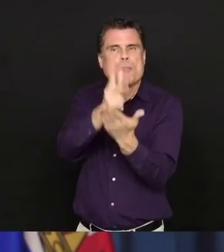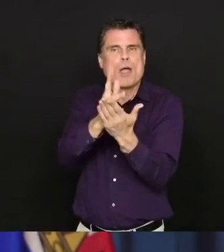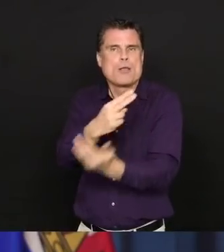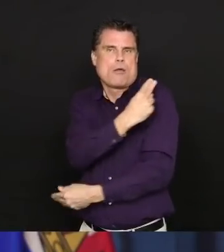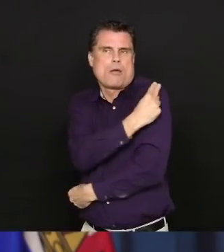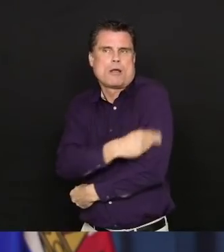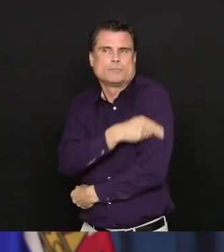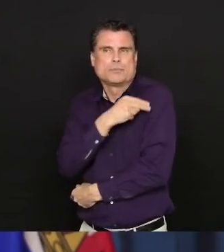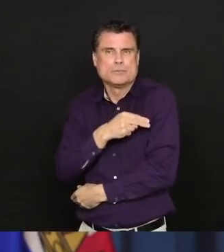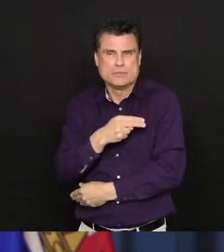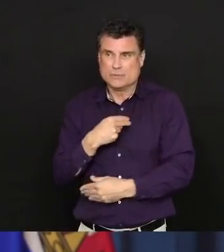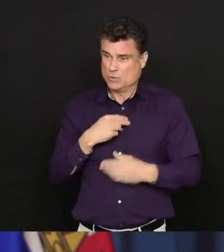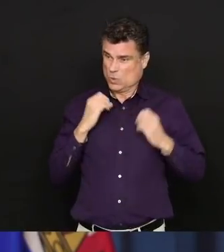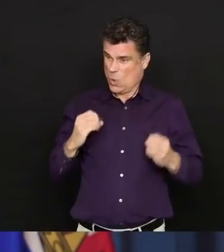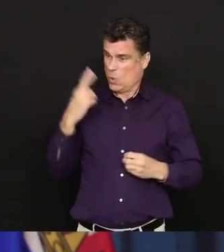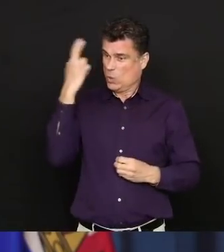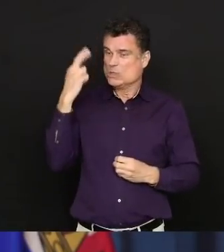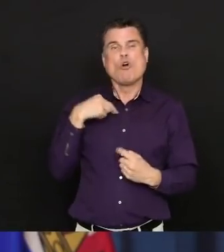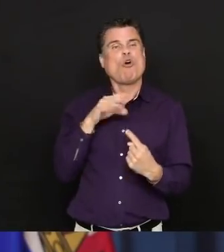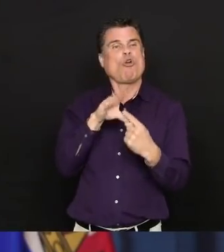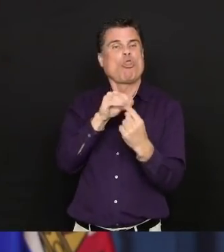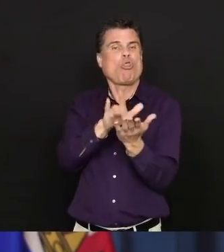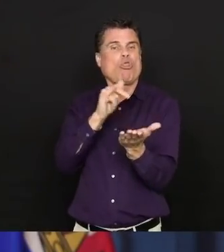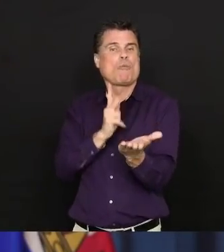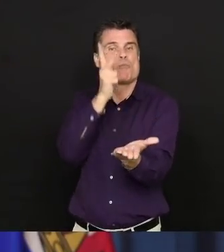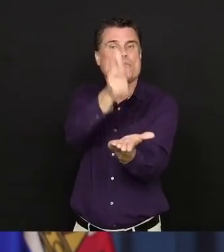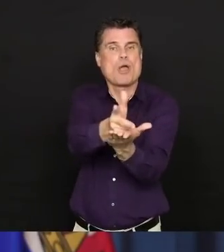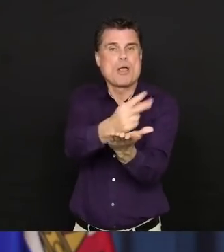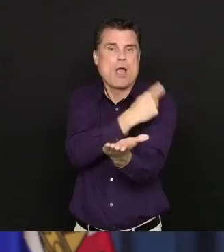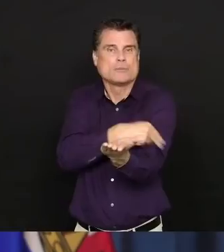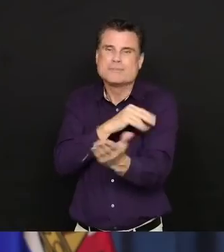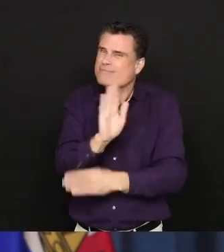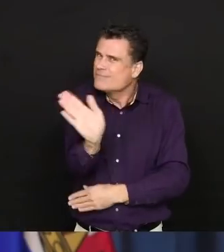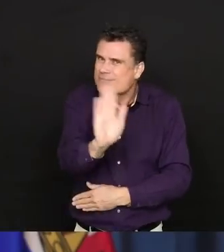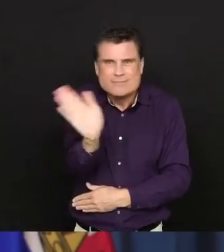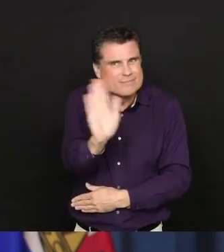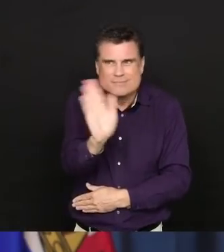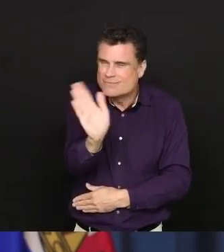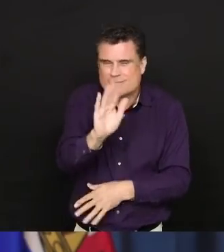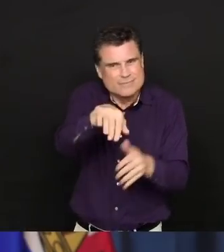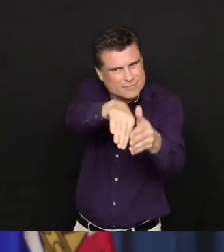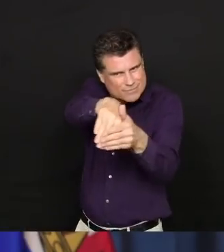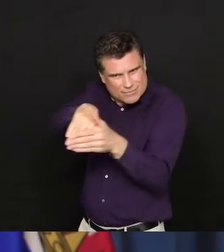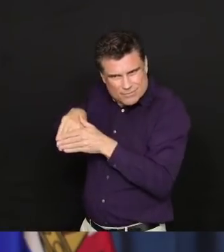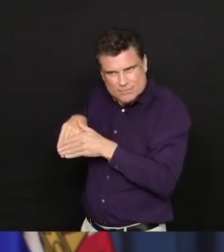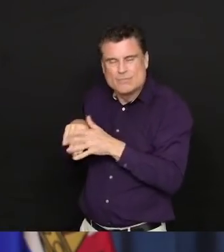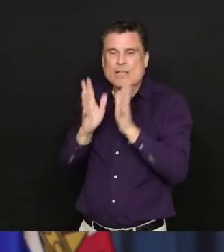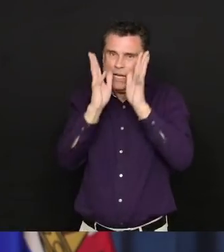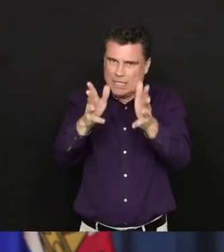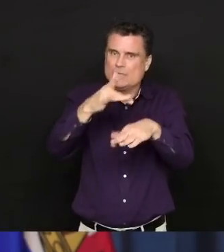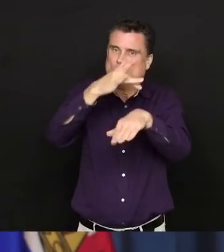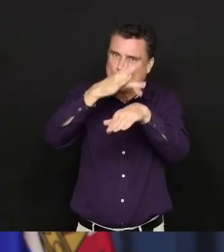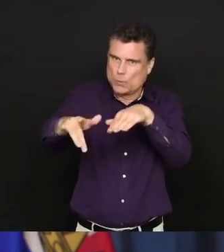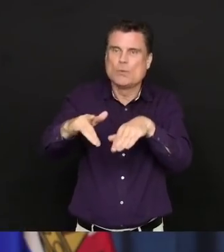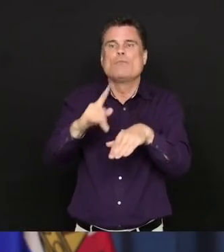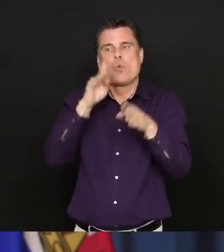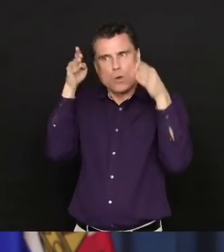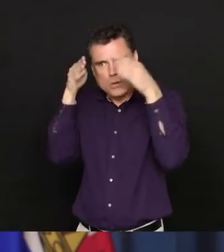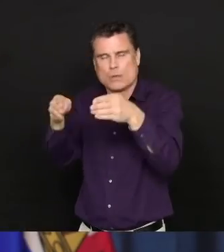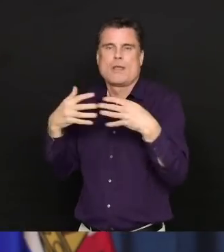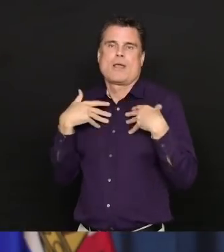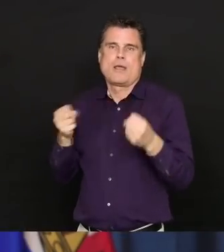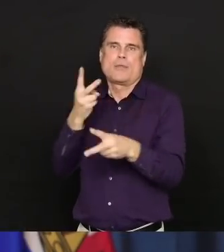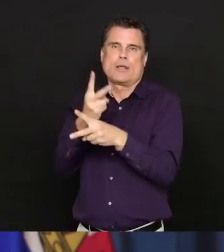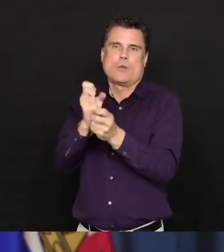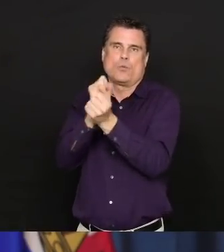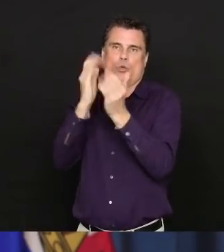at this time, even with fewer people coming to the hospital. And so we're working on those issues. We hear the concerns, particularly at hospitals such